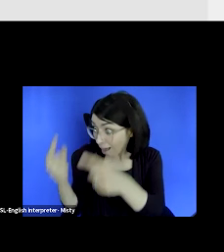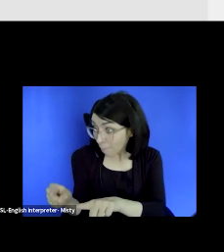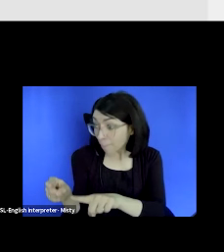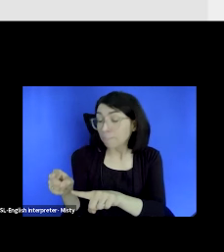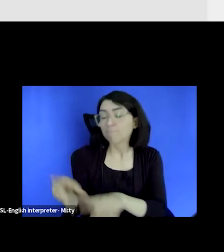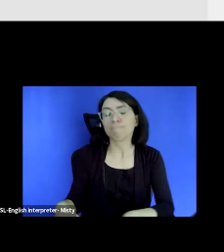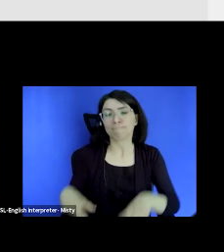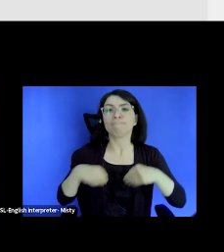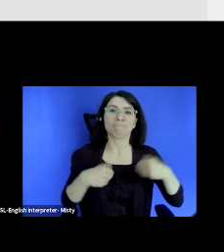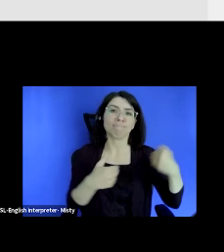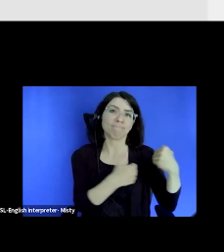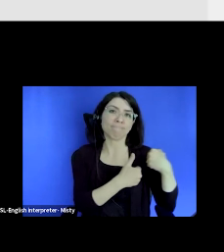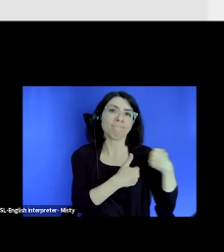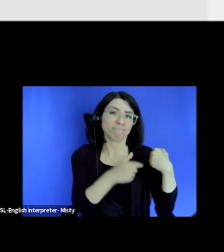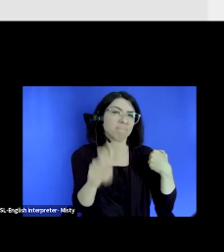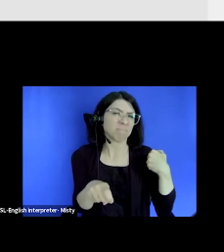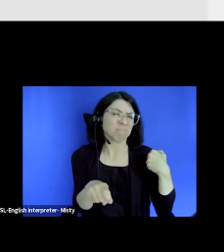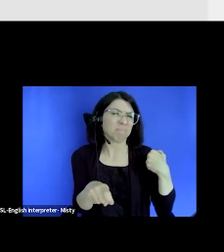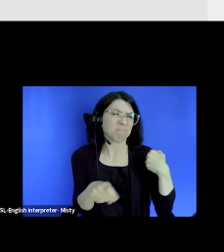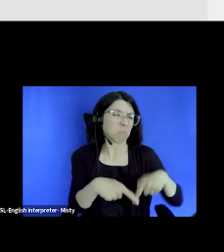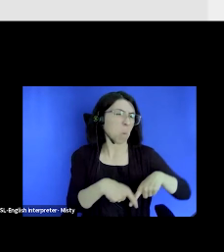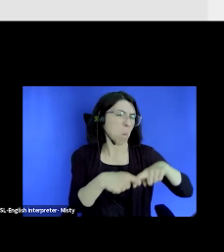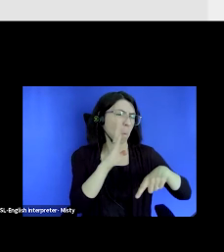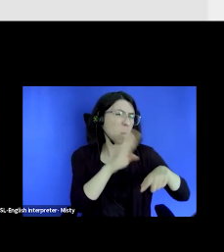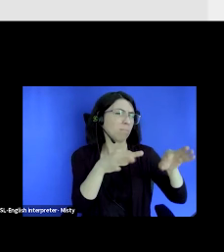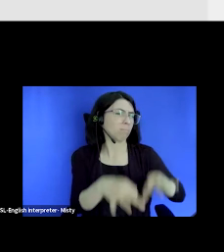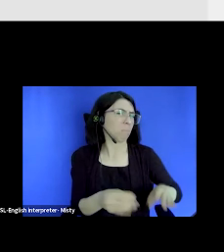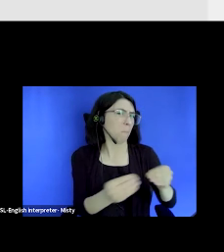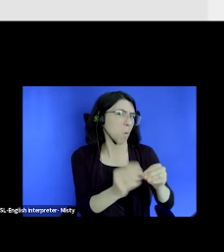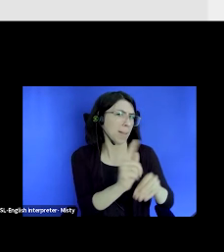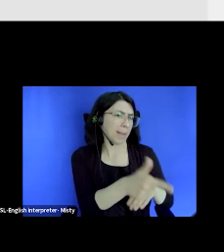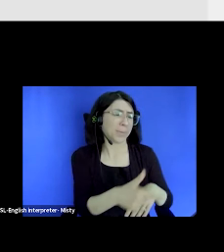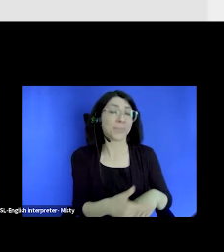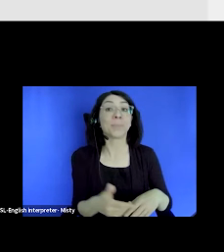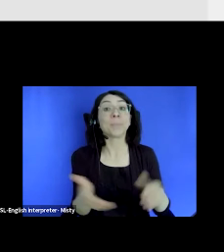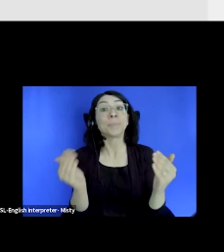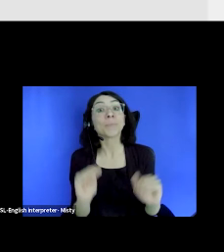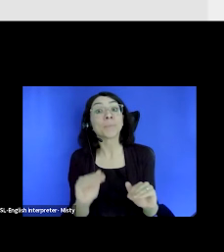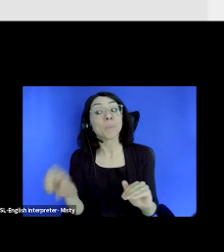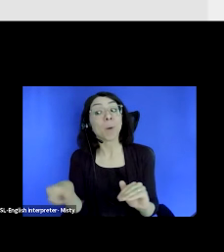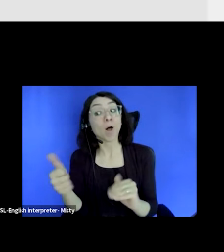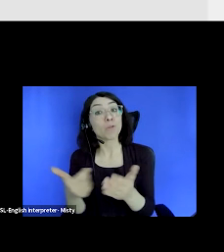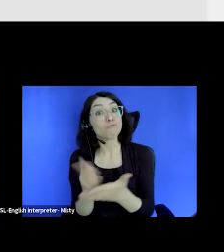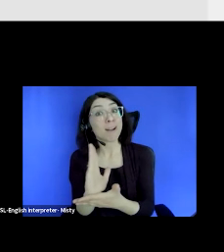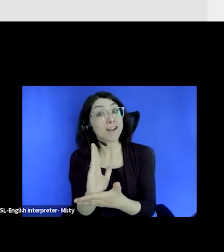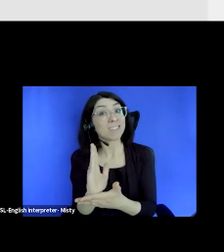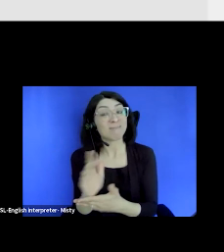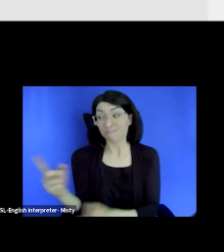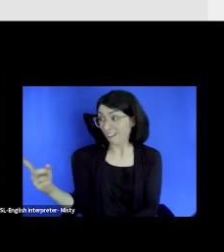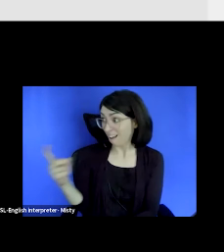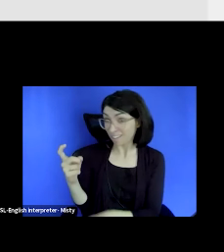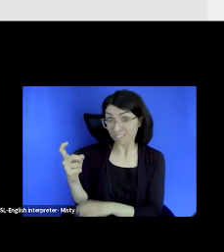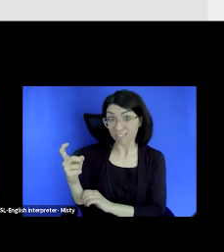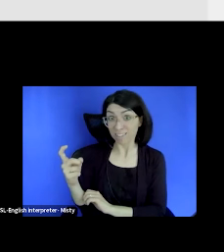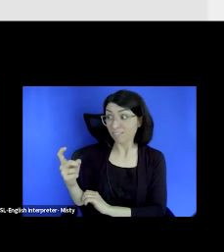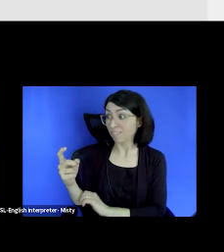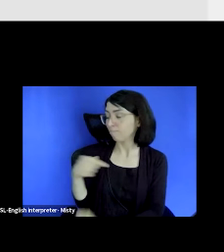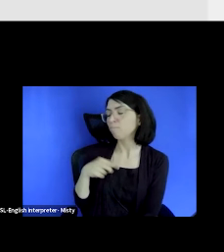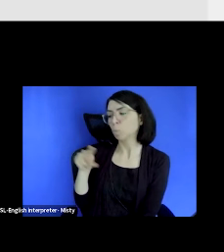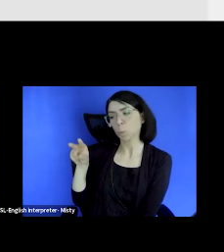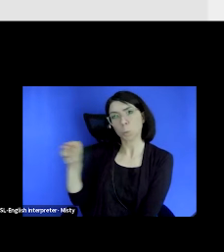right is you have the right to say no. Everyone has the right to say no. We can all do it. So why is it that we feel bad about it? And why is it kind